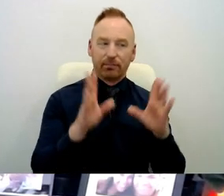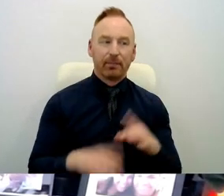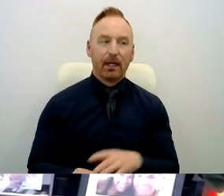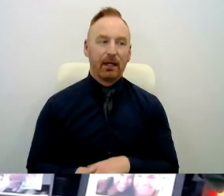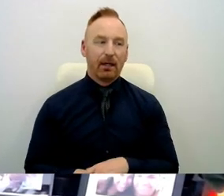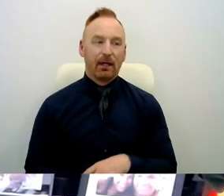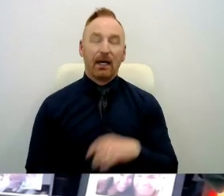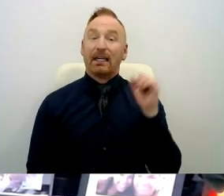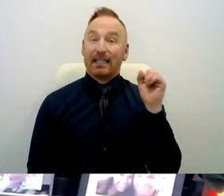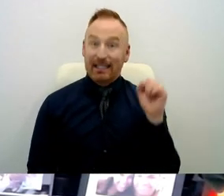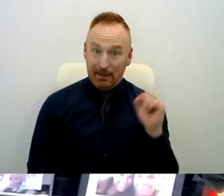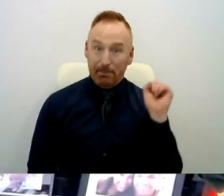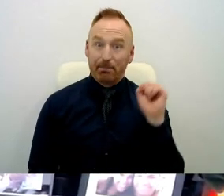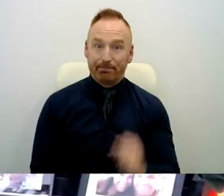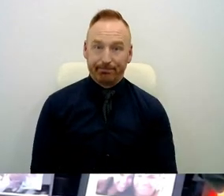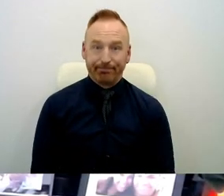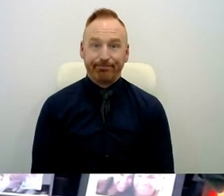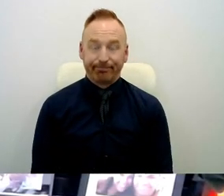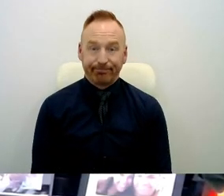Yep.